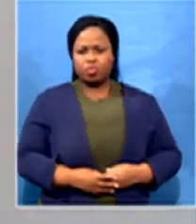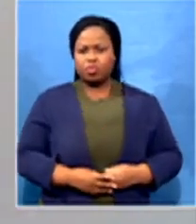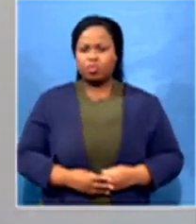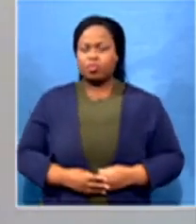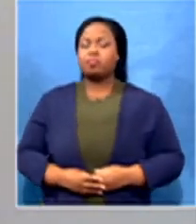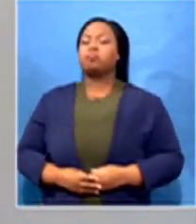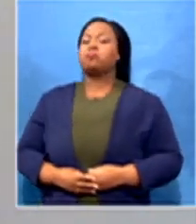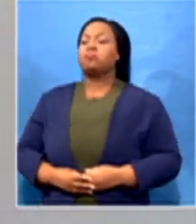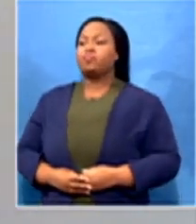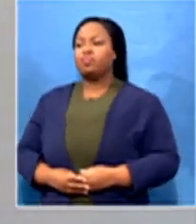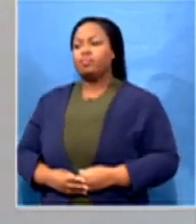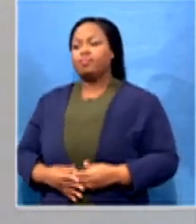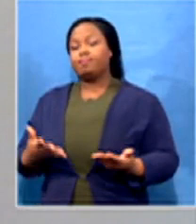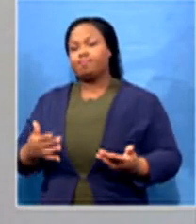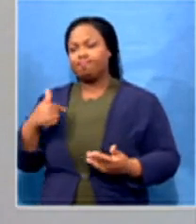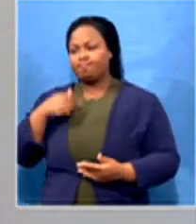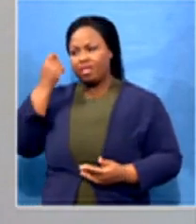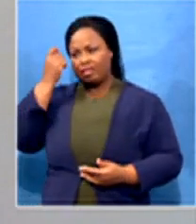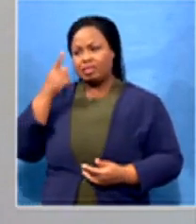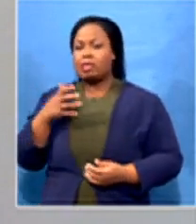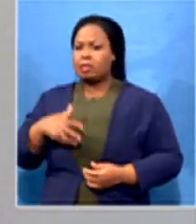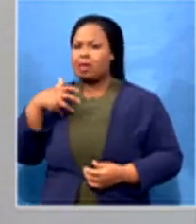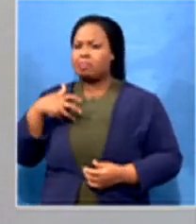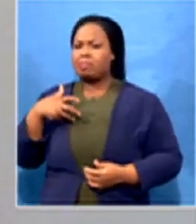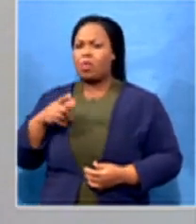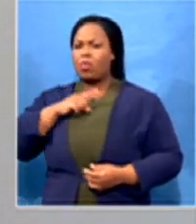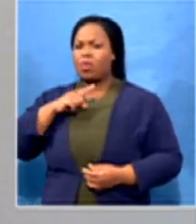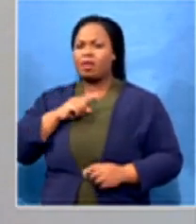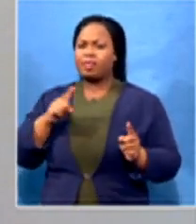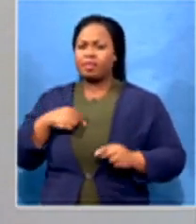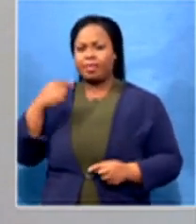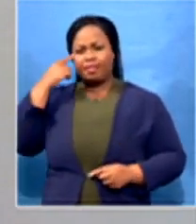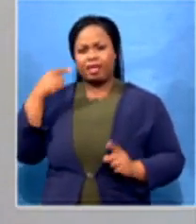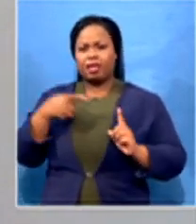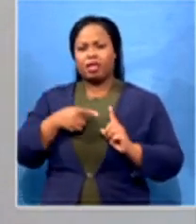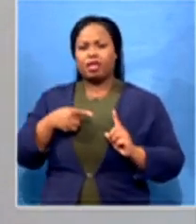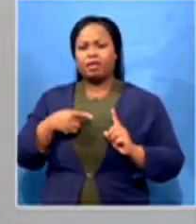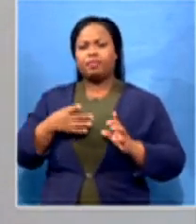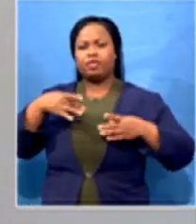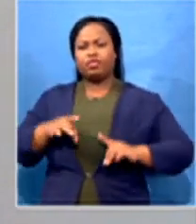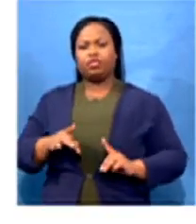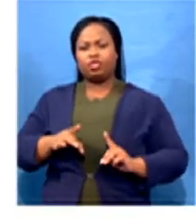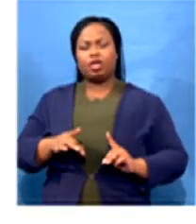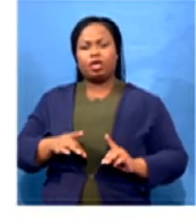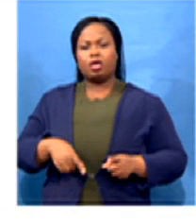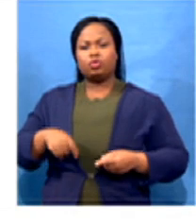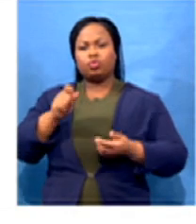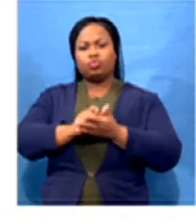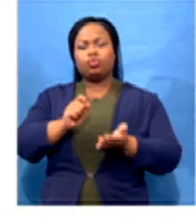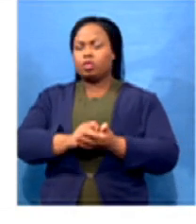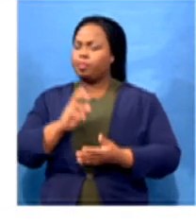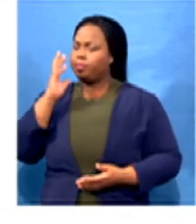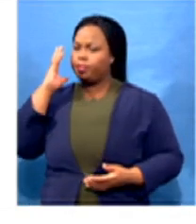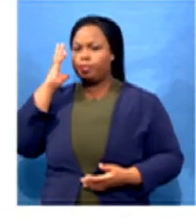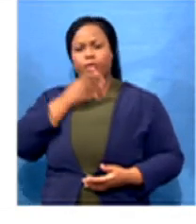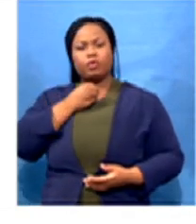I understood the anger, but then I think Cheryl Wynne, the chair of Comrades, wrote a beautiful